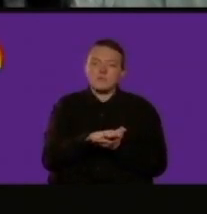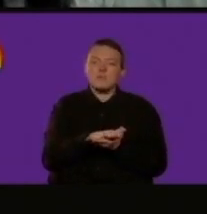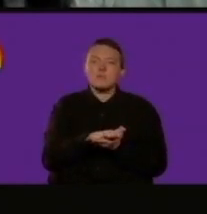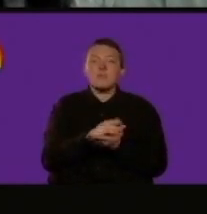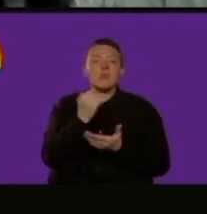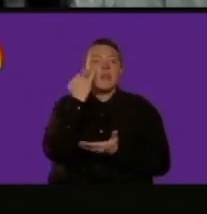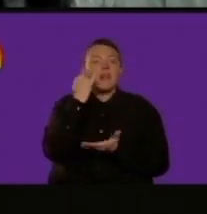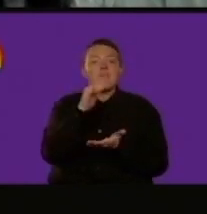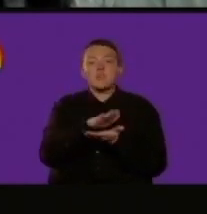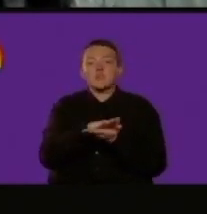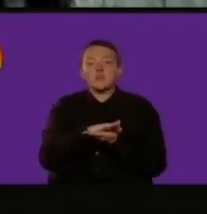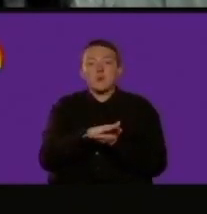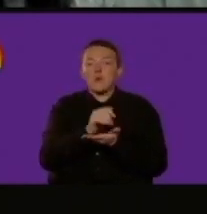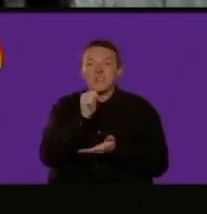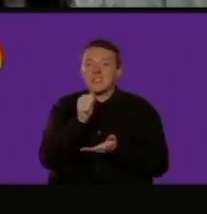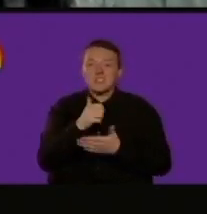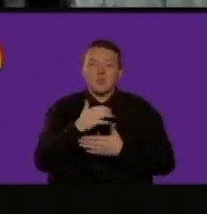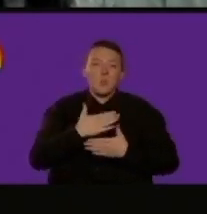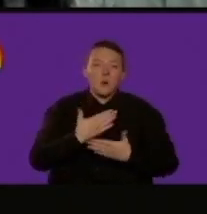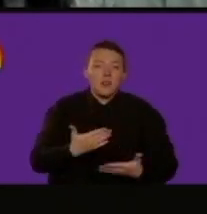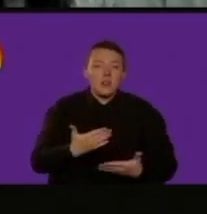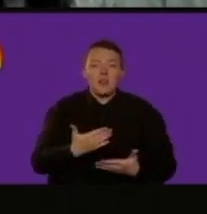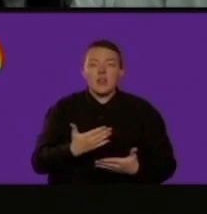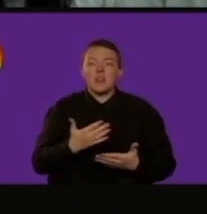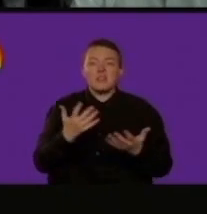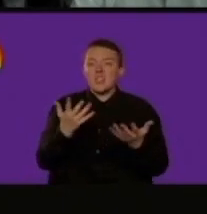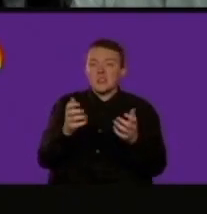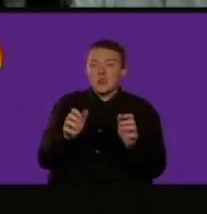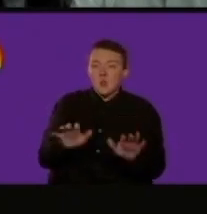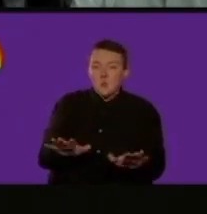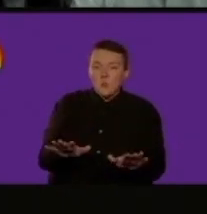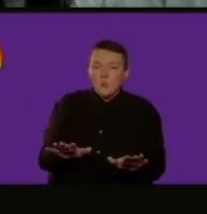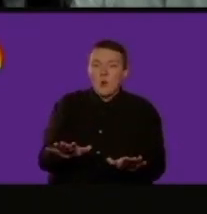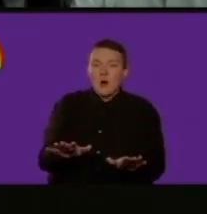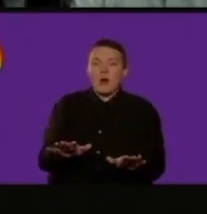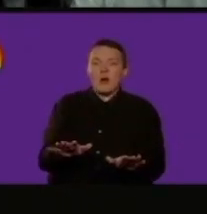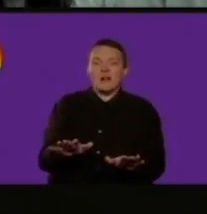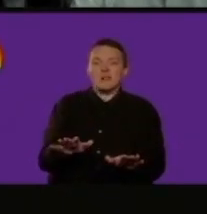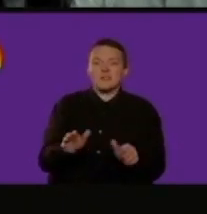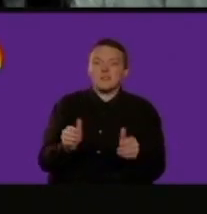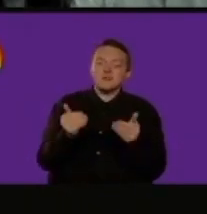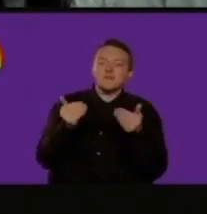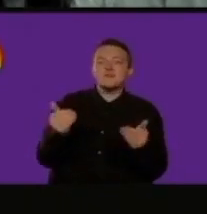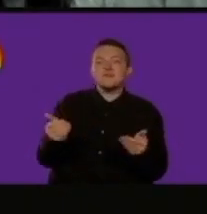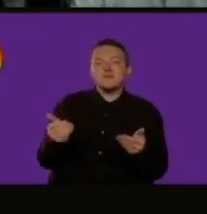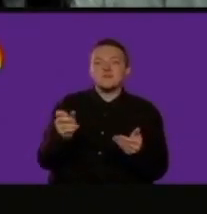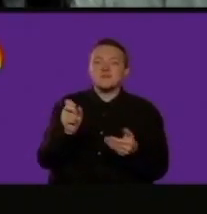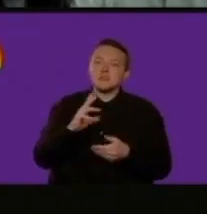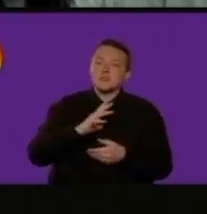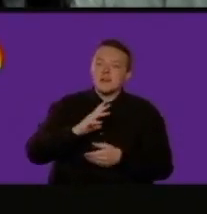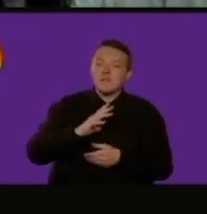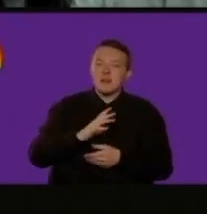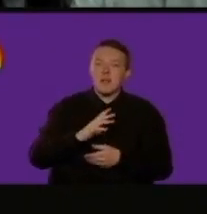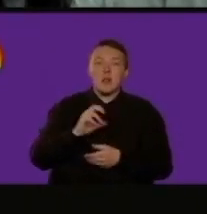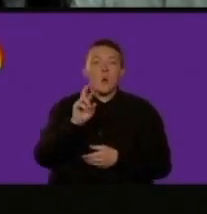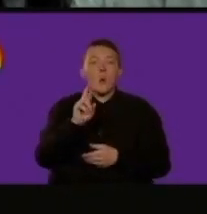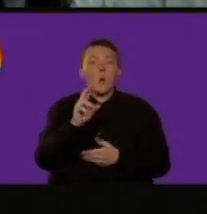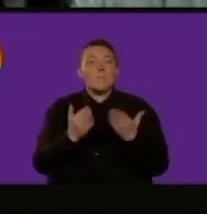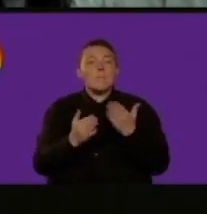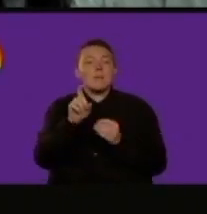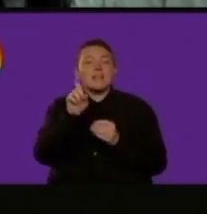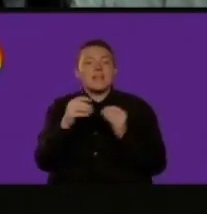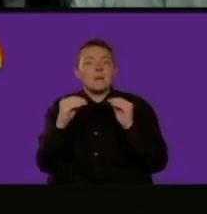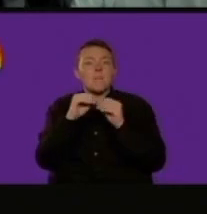left. What systematic changes in the world would help your educators and participants to be